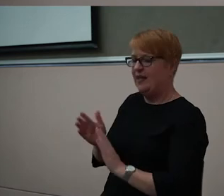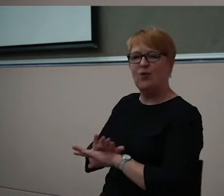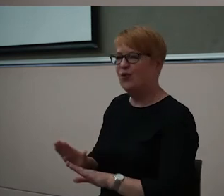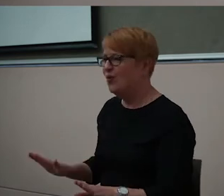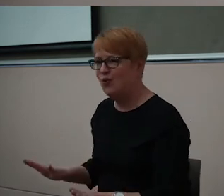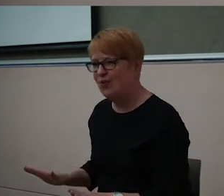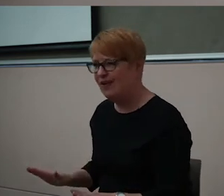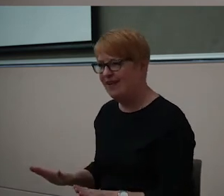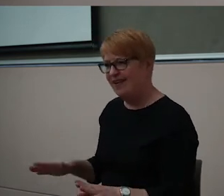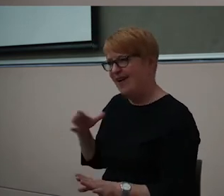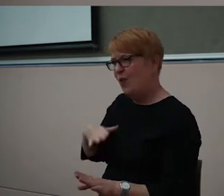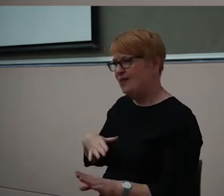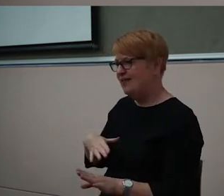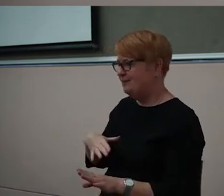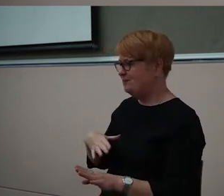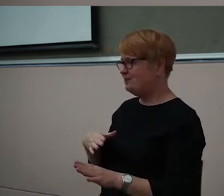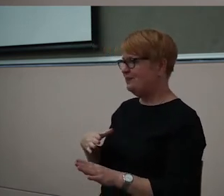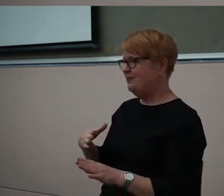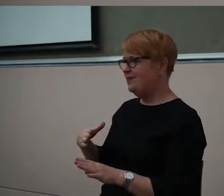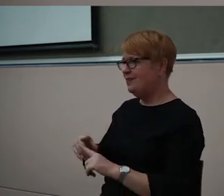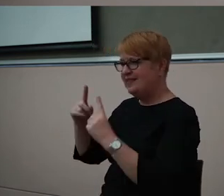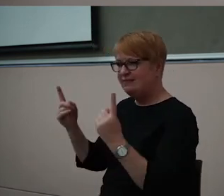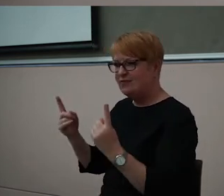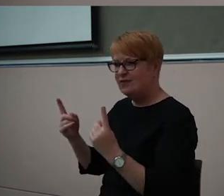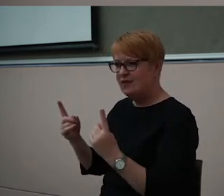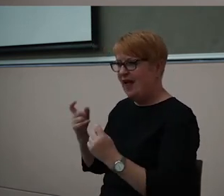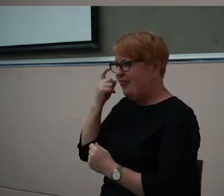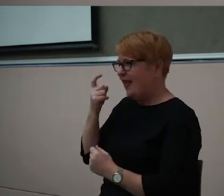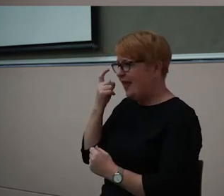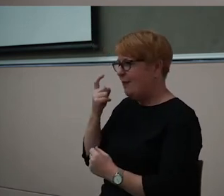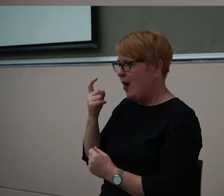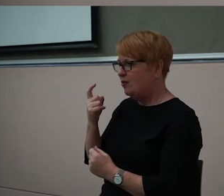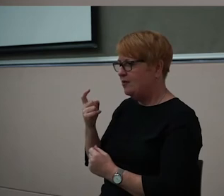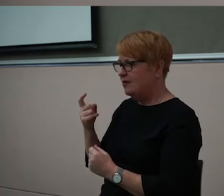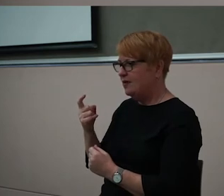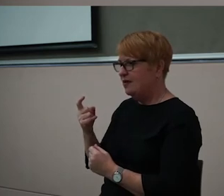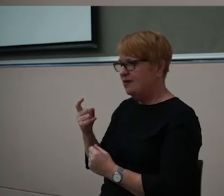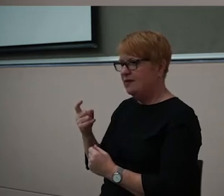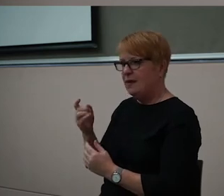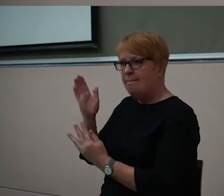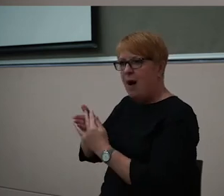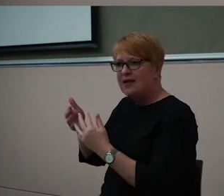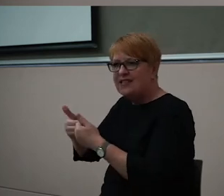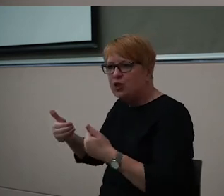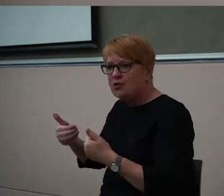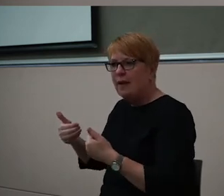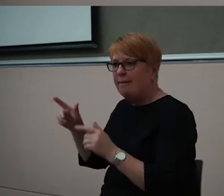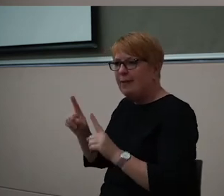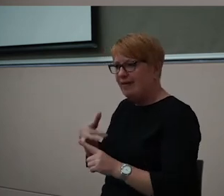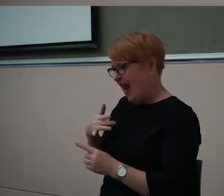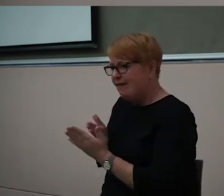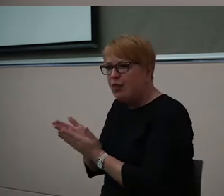I'm sure this is not new like stuff to say that like the arts is often like a sticking plaster for the deficit that is